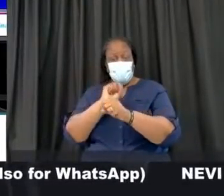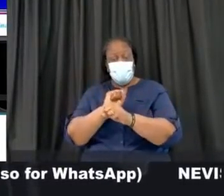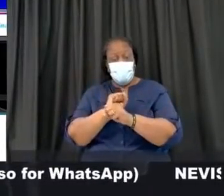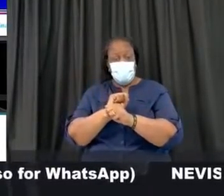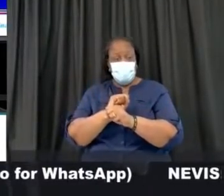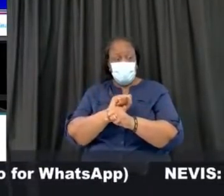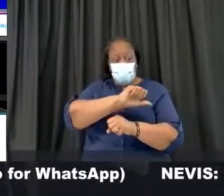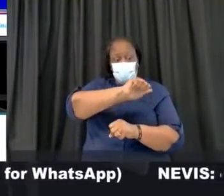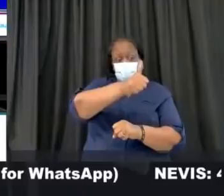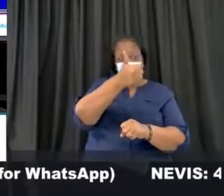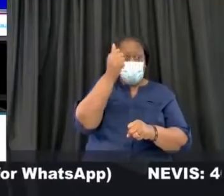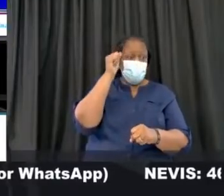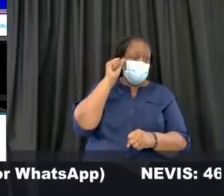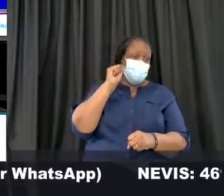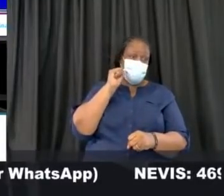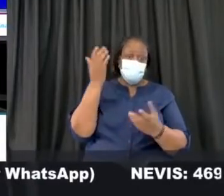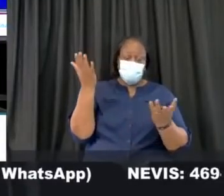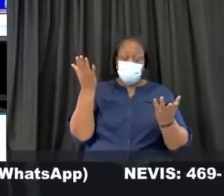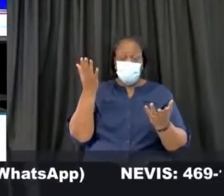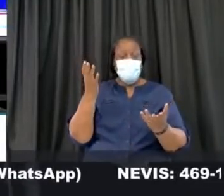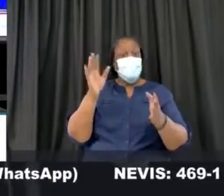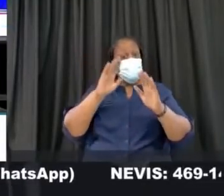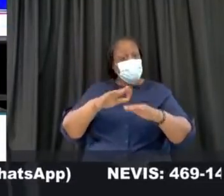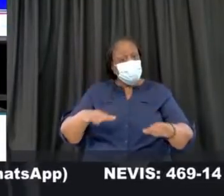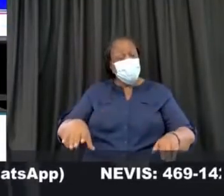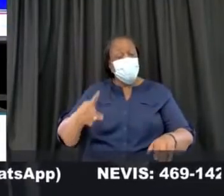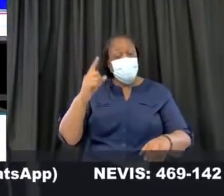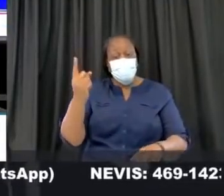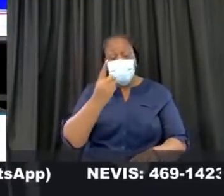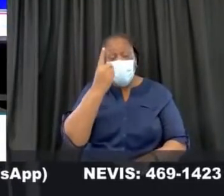So a child should always be